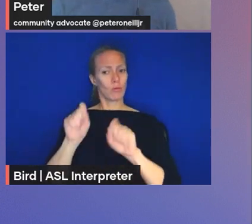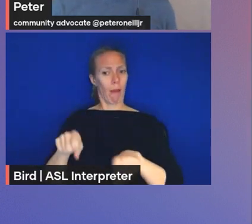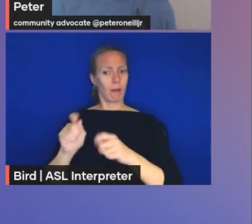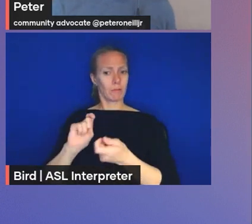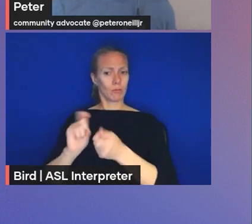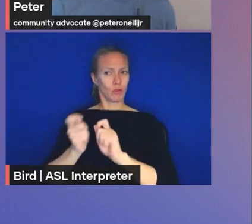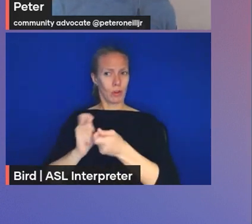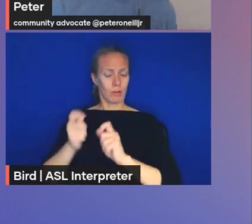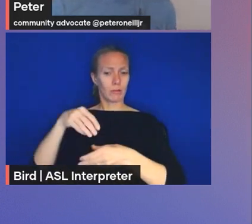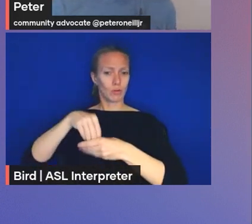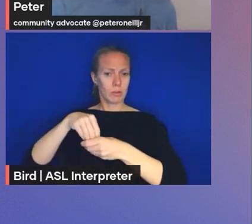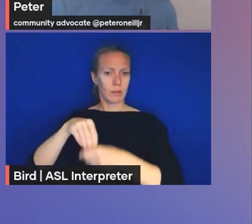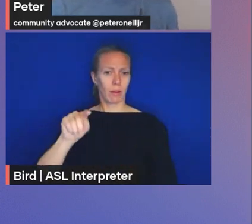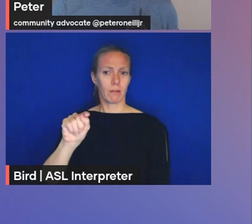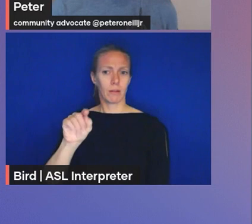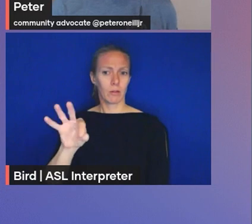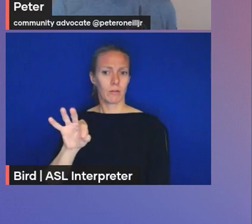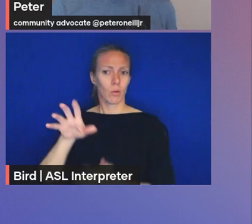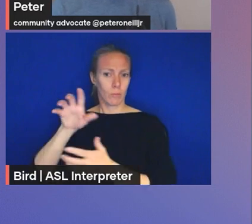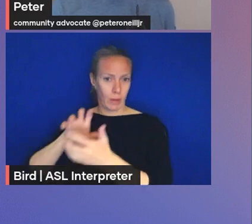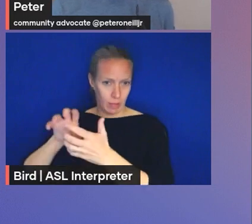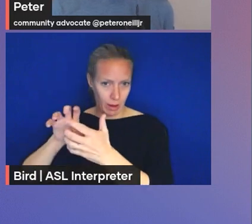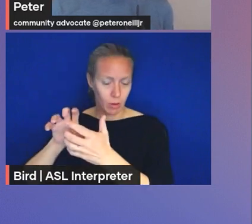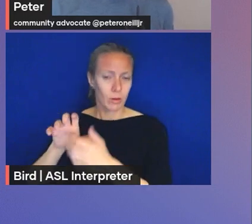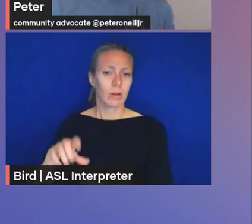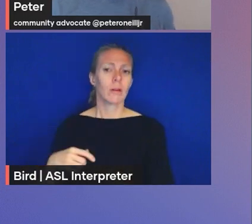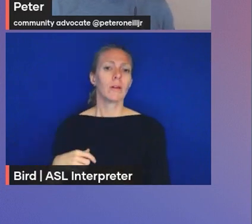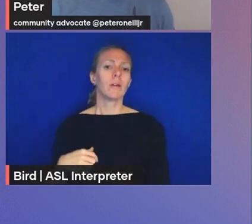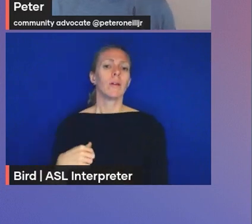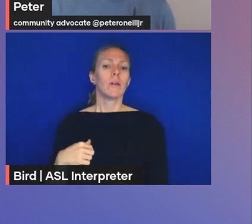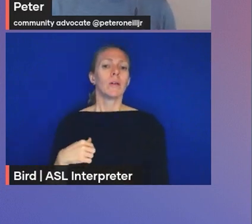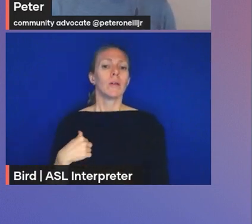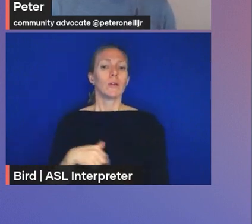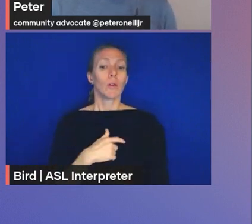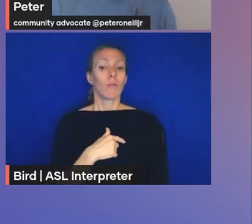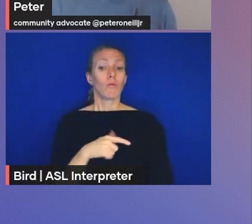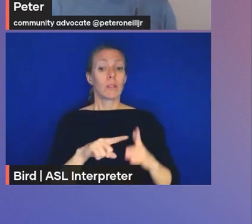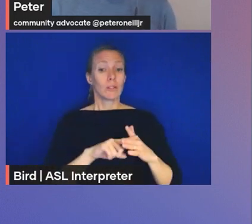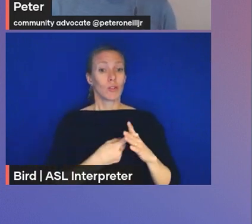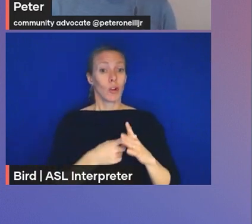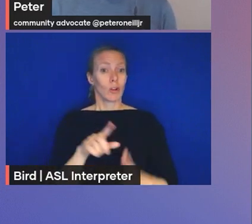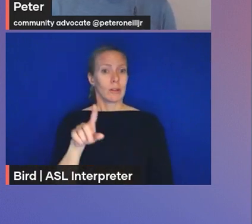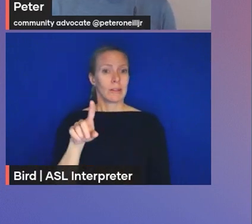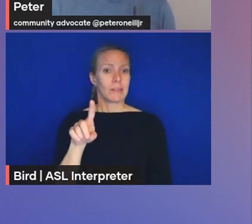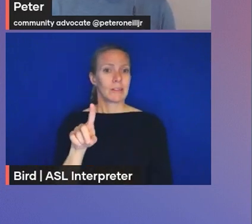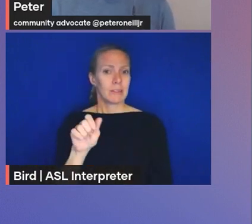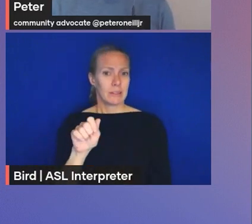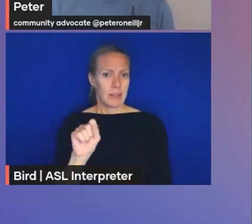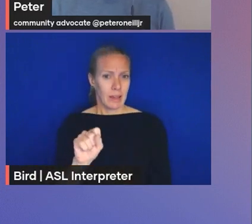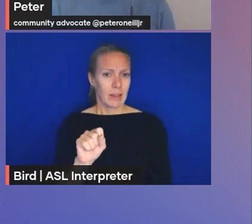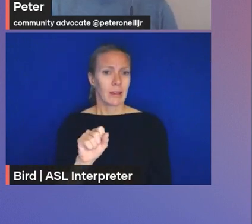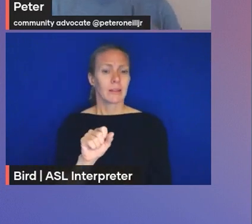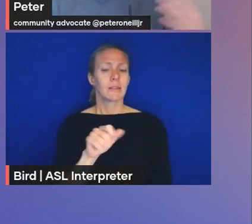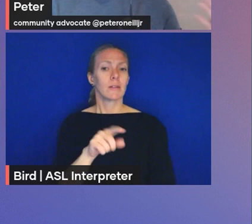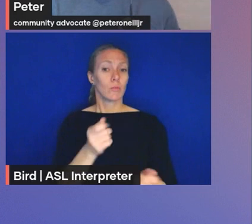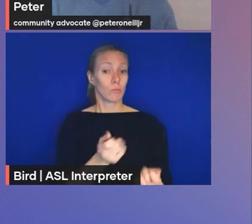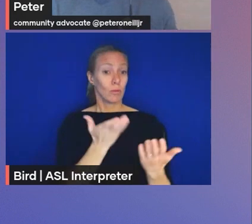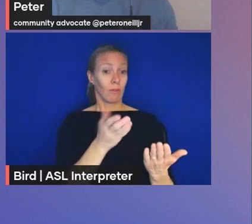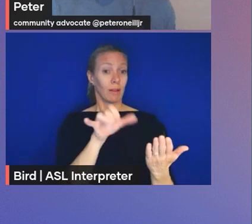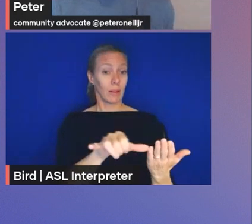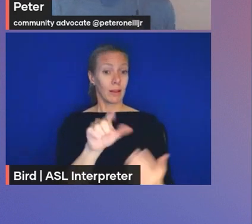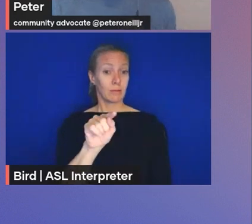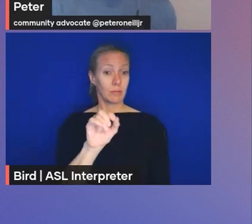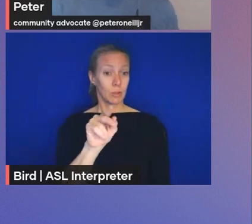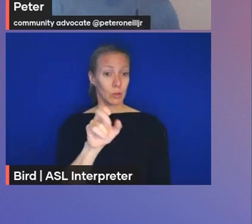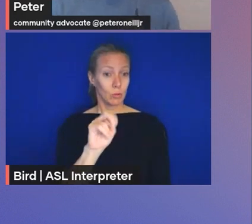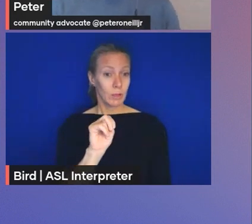provide that to Styra DAS here. And inside Styra DAS, we provide that token here. And then